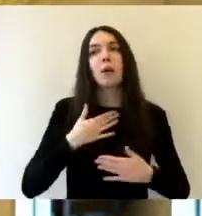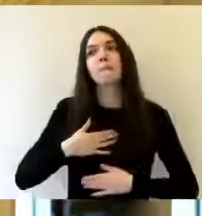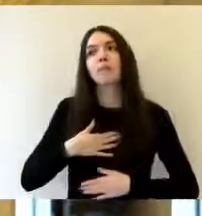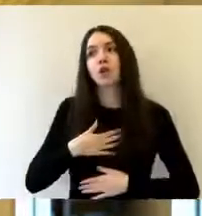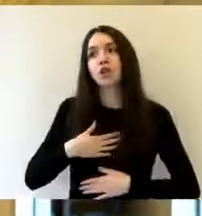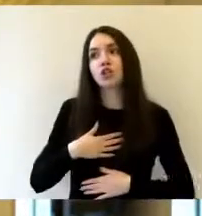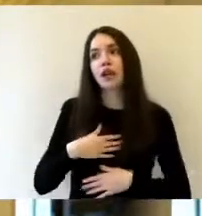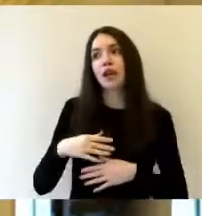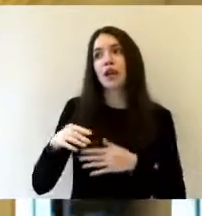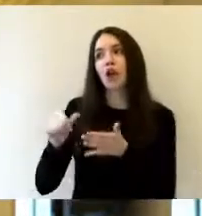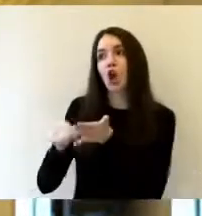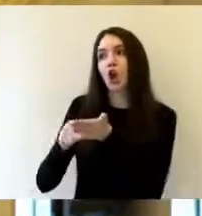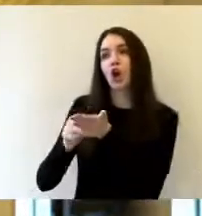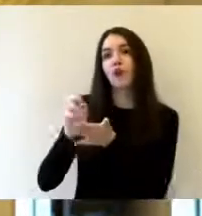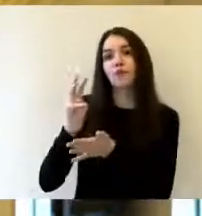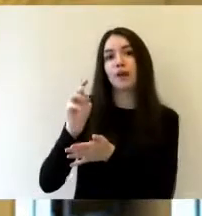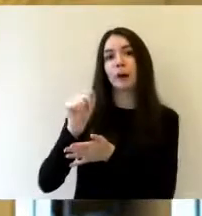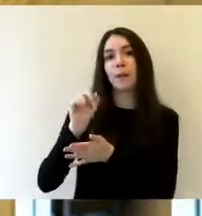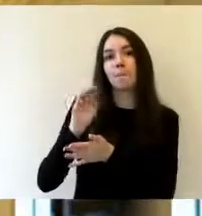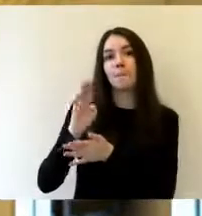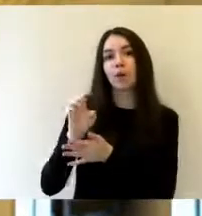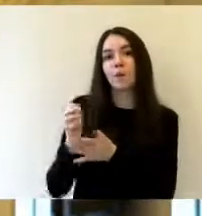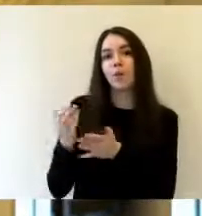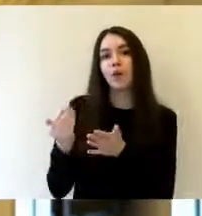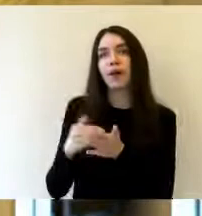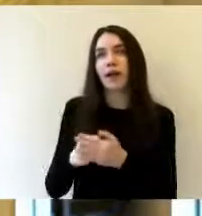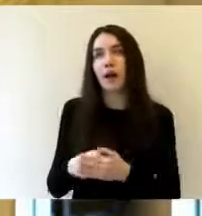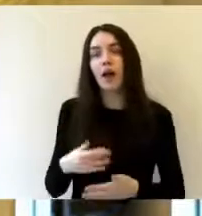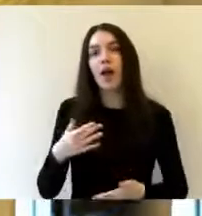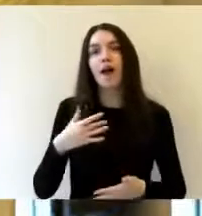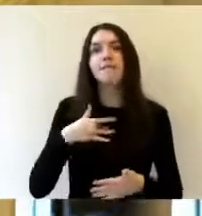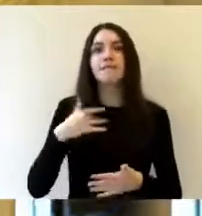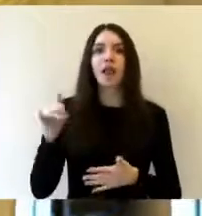All of a sudden, I was like, oh man, this is like butter. It's like nothing.